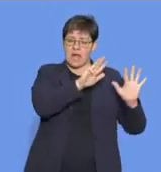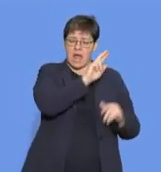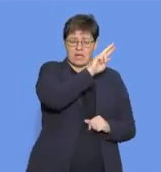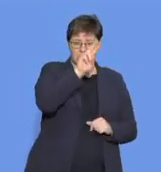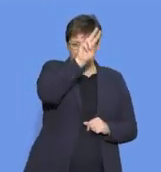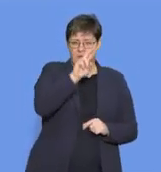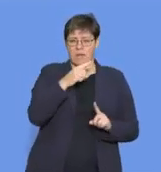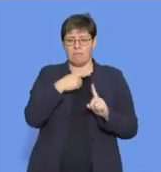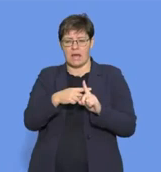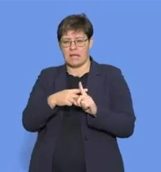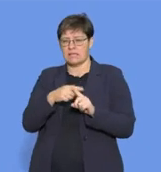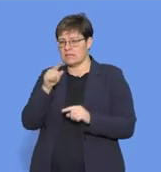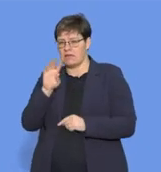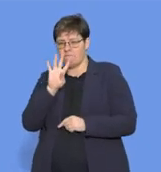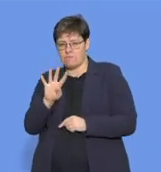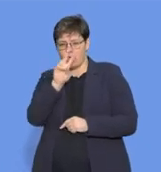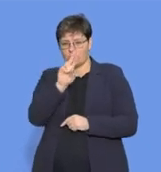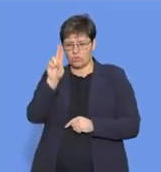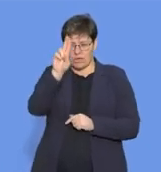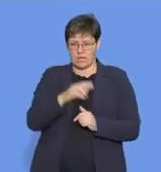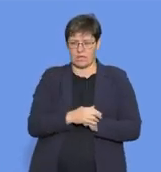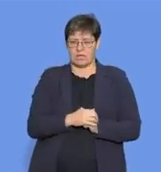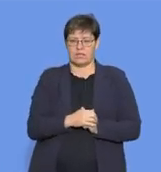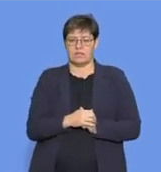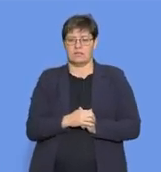4, so we're going to substitute this in.